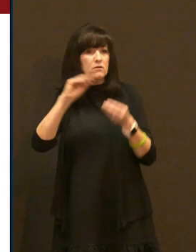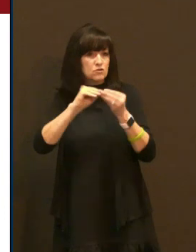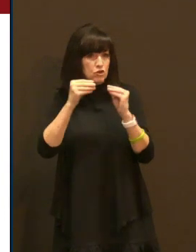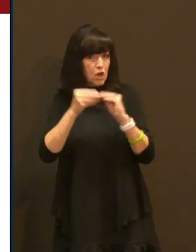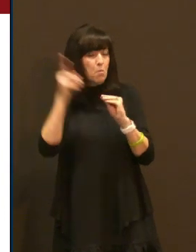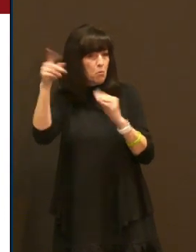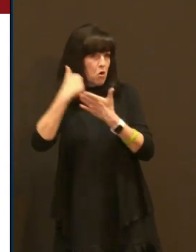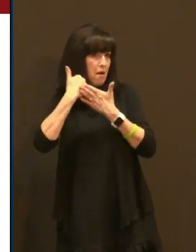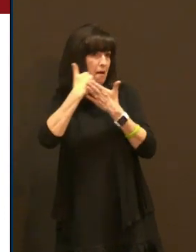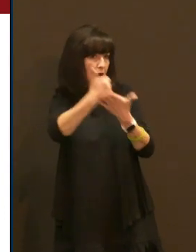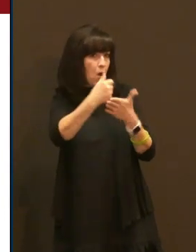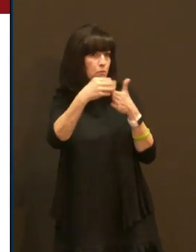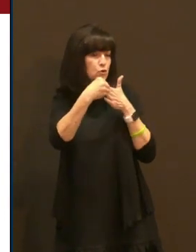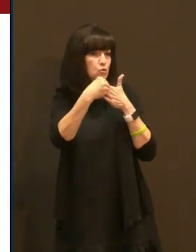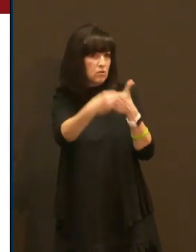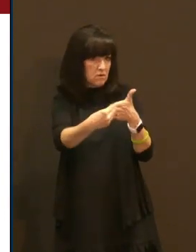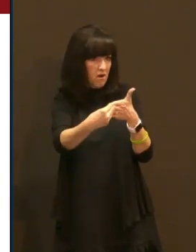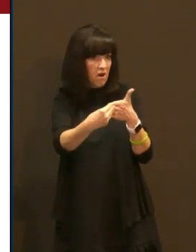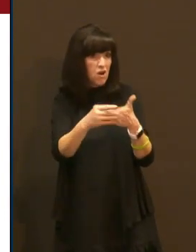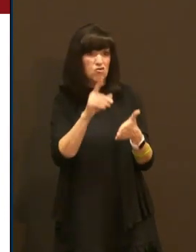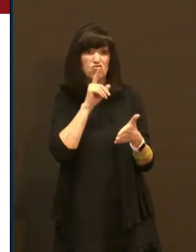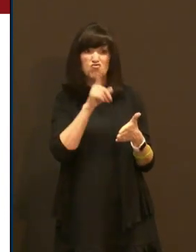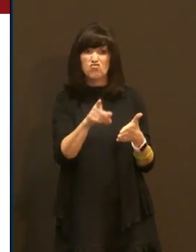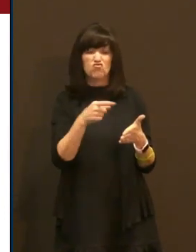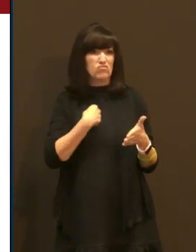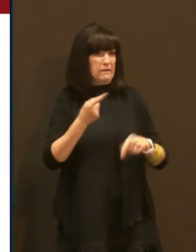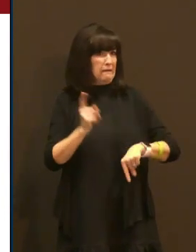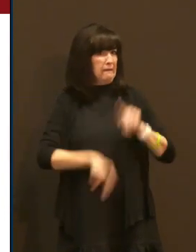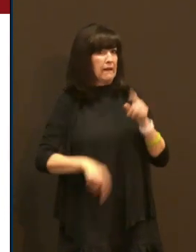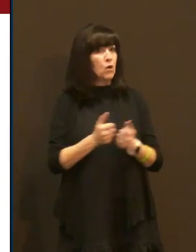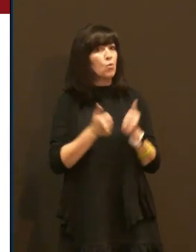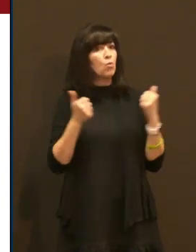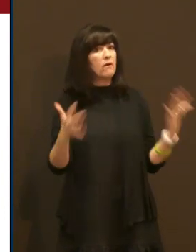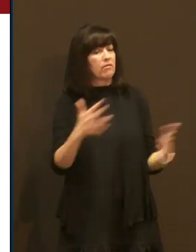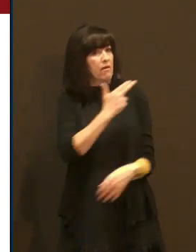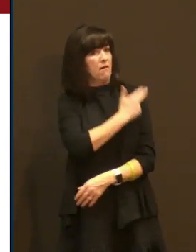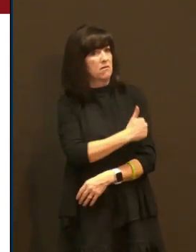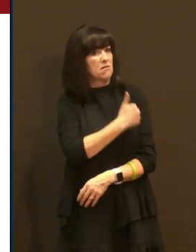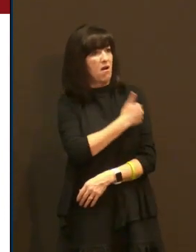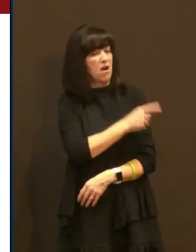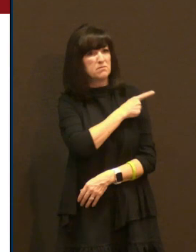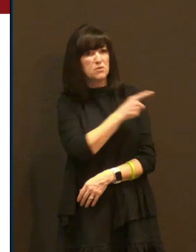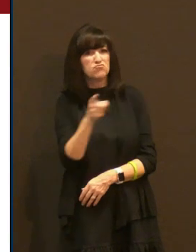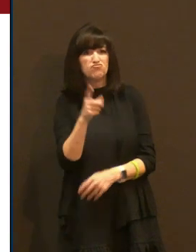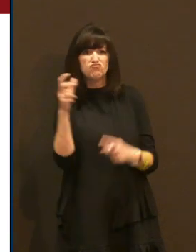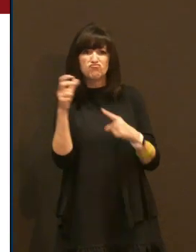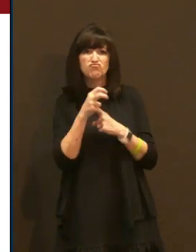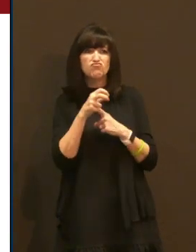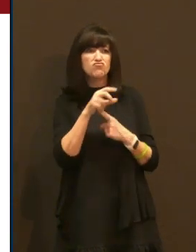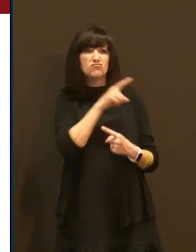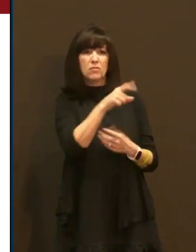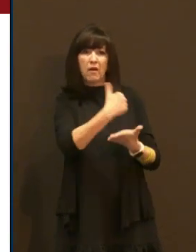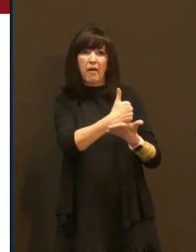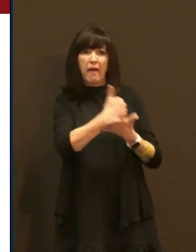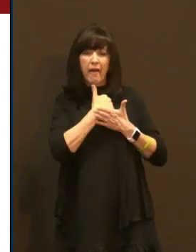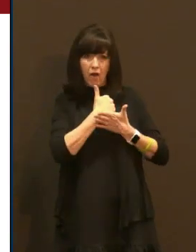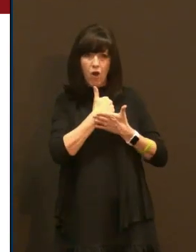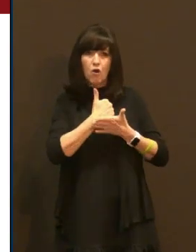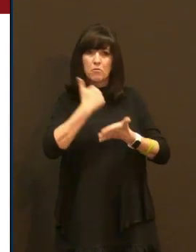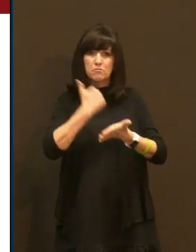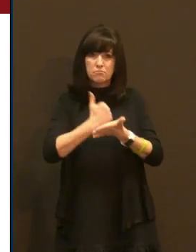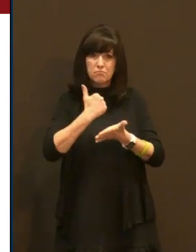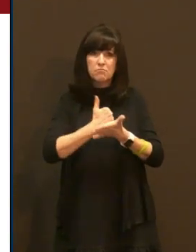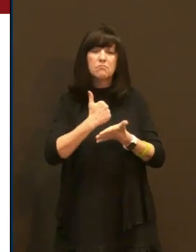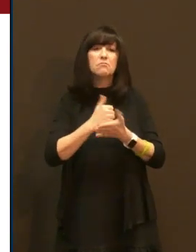been our lifeline to be able to get to this point. We are going to help them as much as possible to take some of that burn off